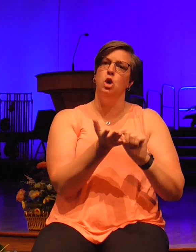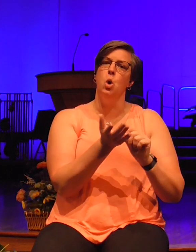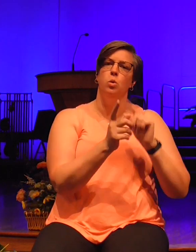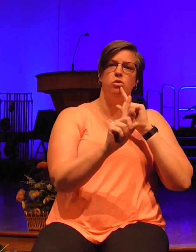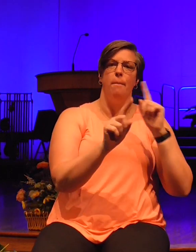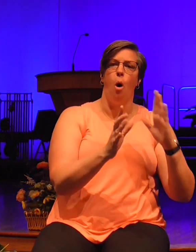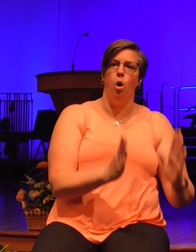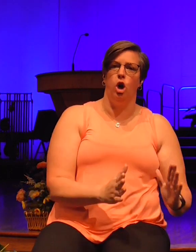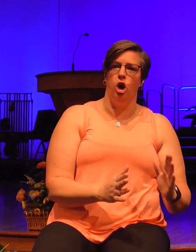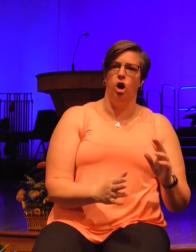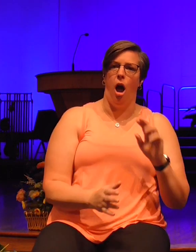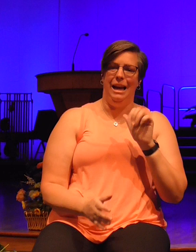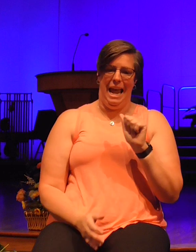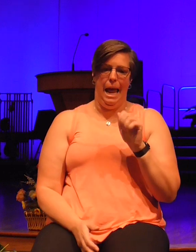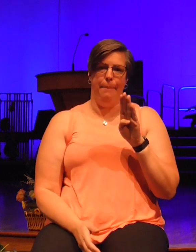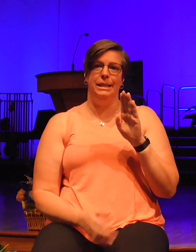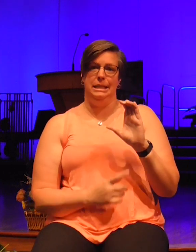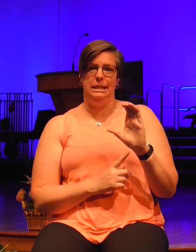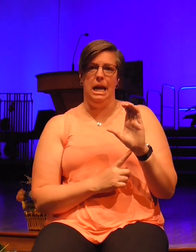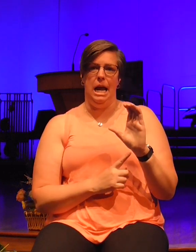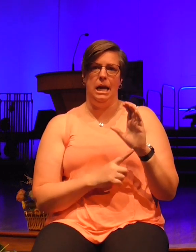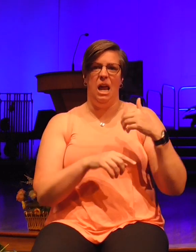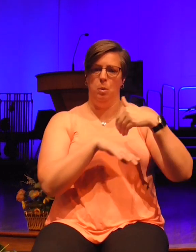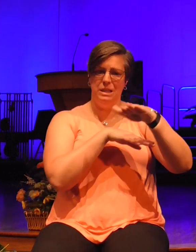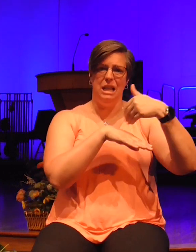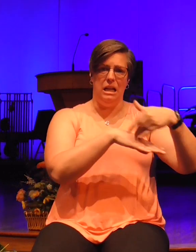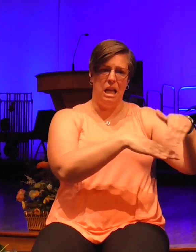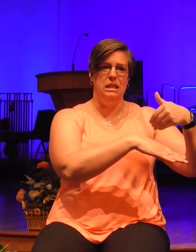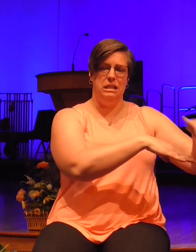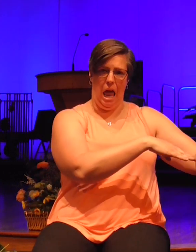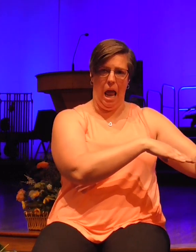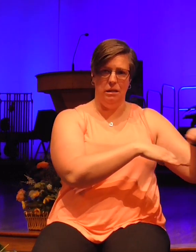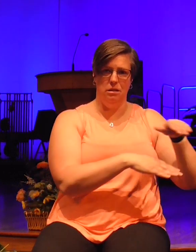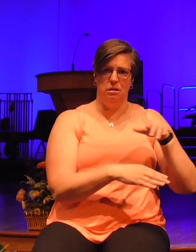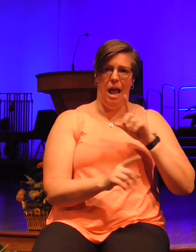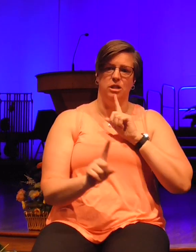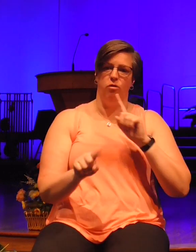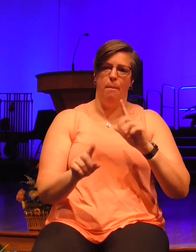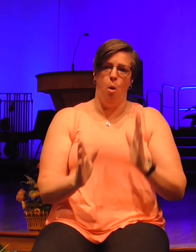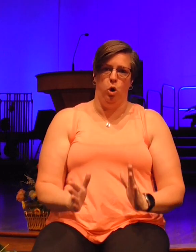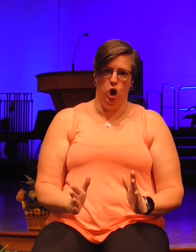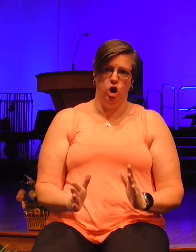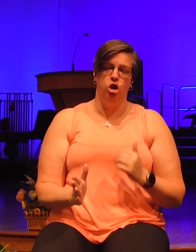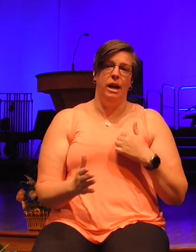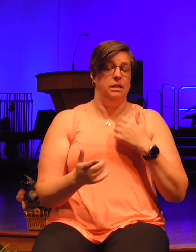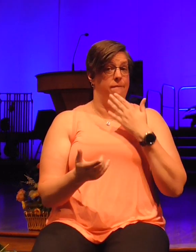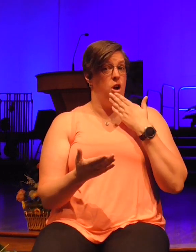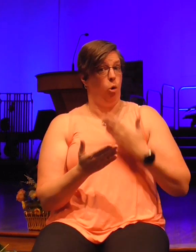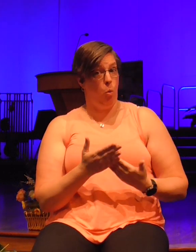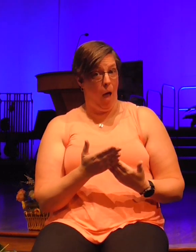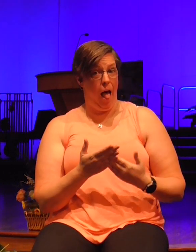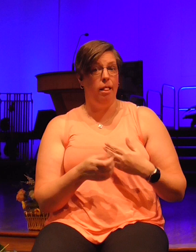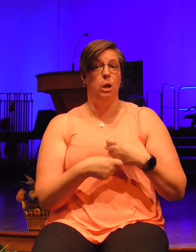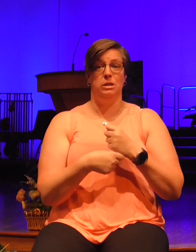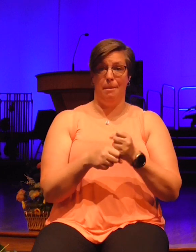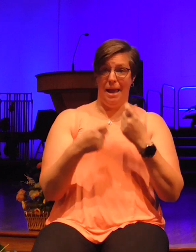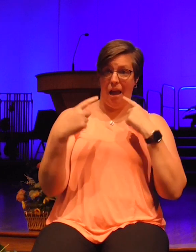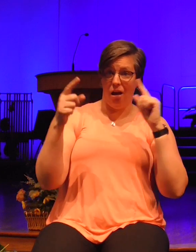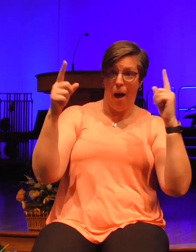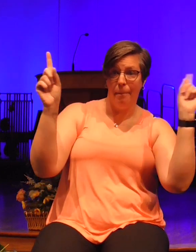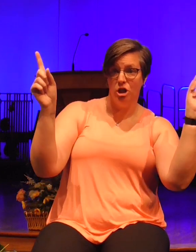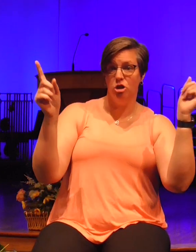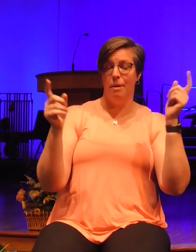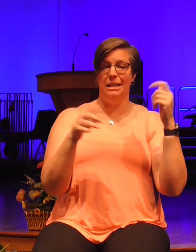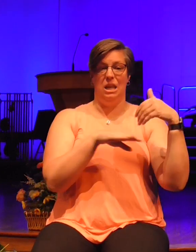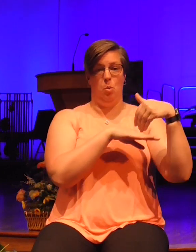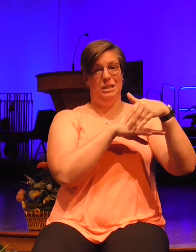York, and he was sent on numerous assignments as a reporter and did very well and was making a lot of accomplishments. He was